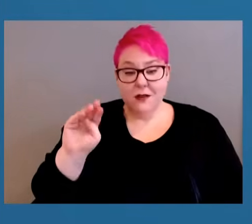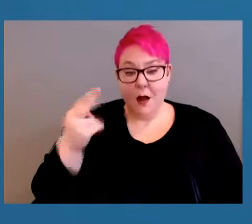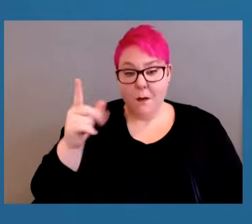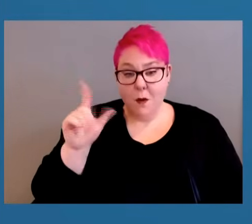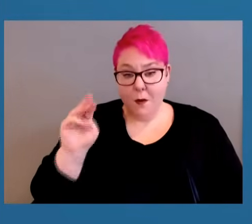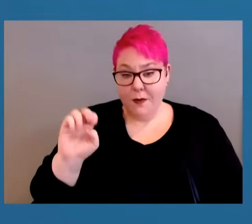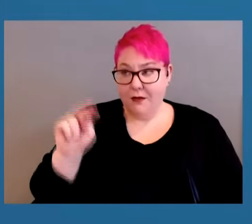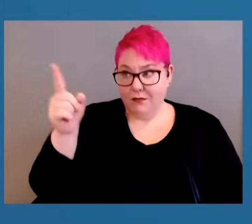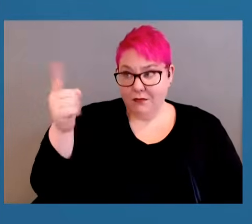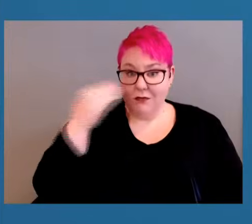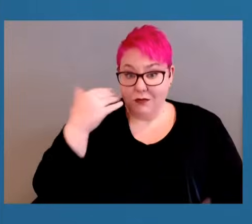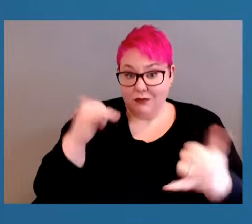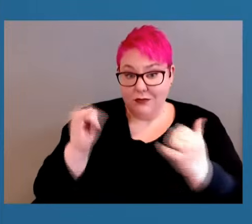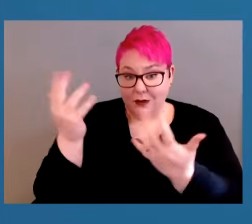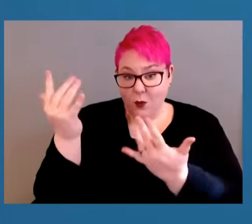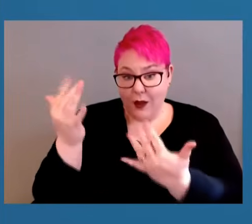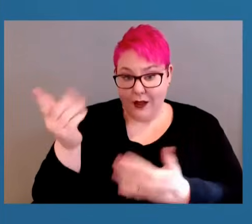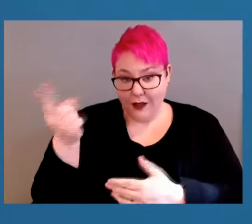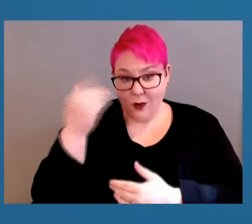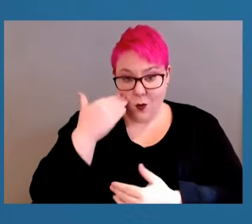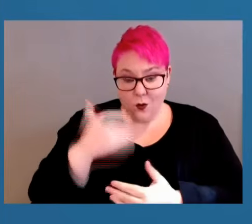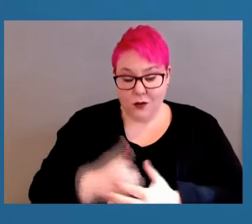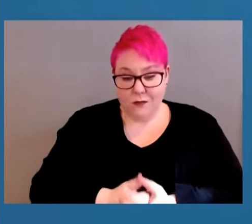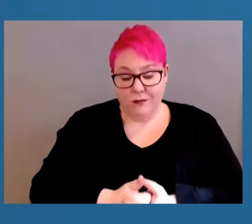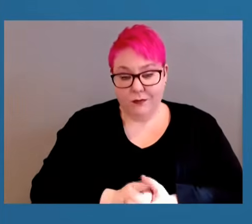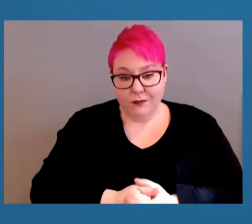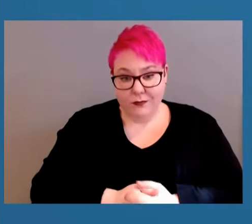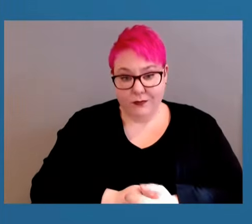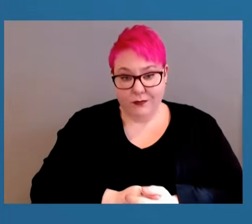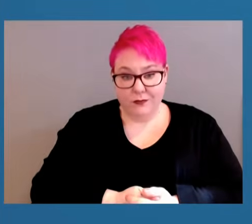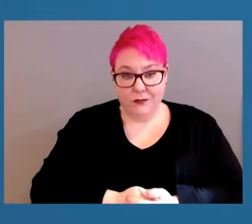Still waiting. So